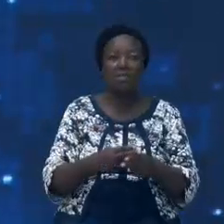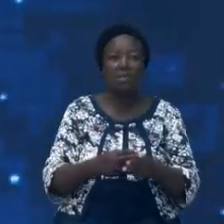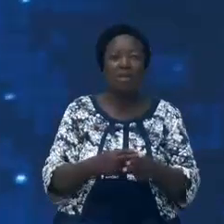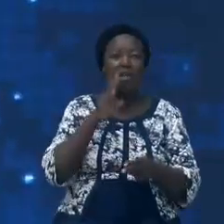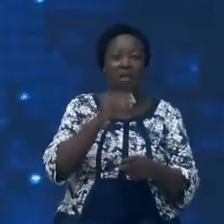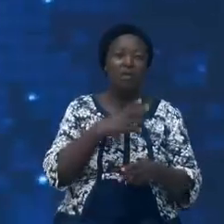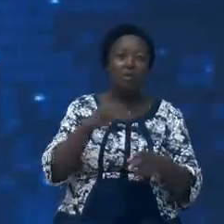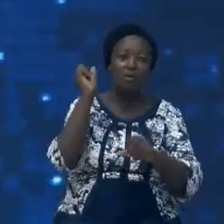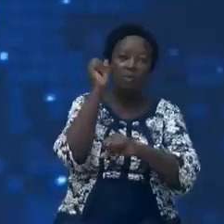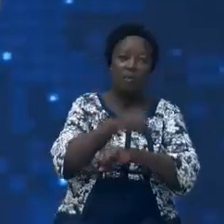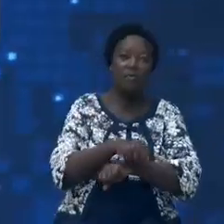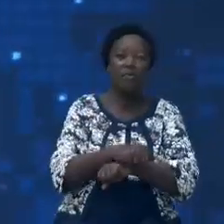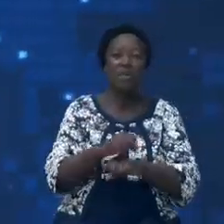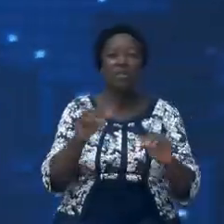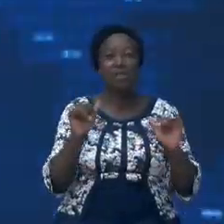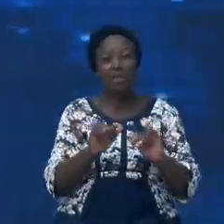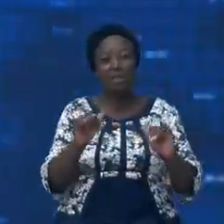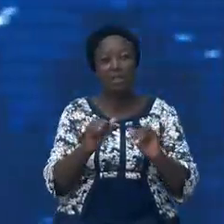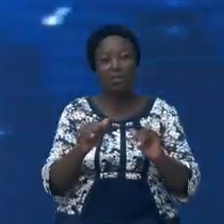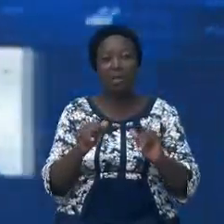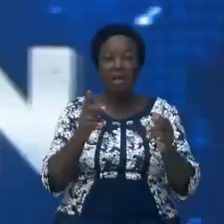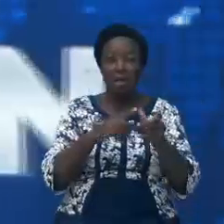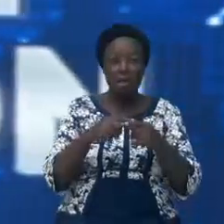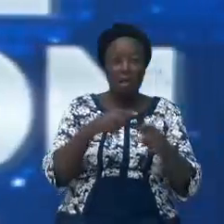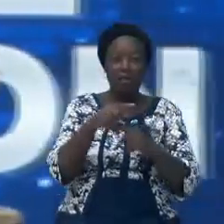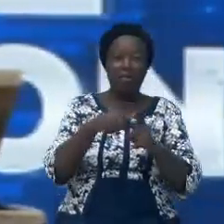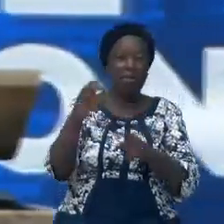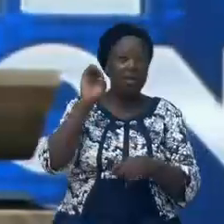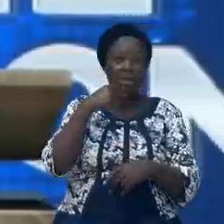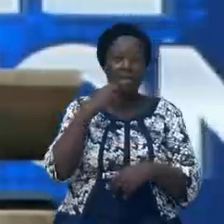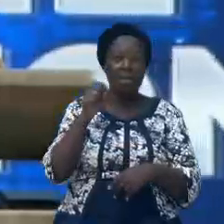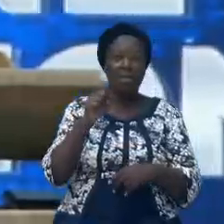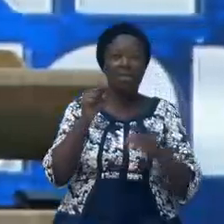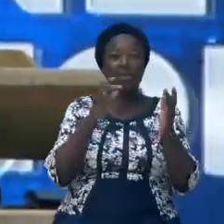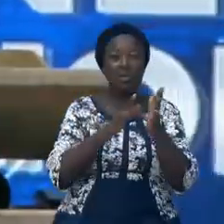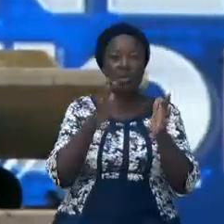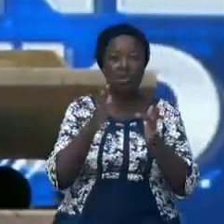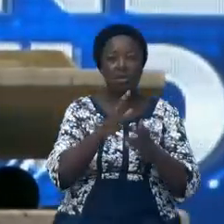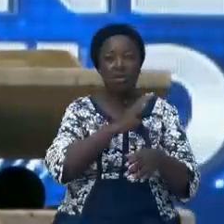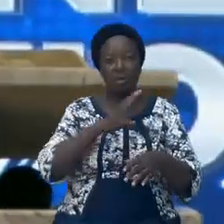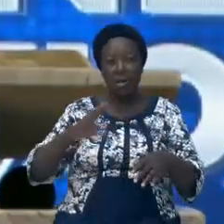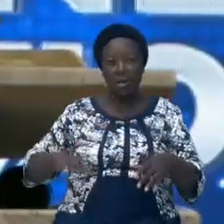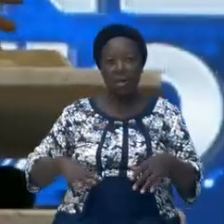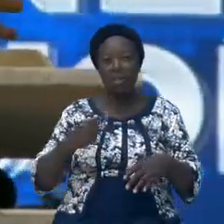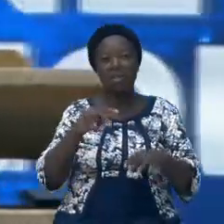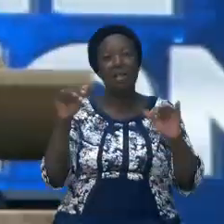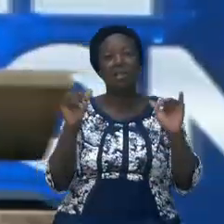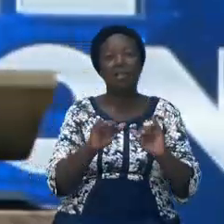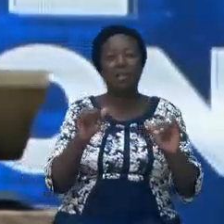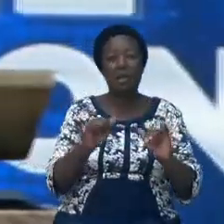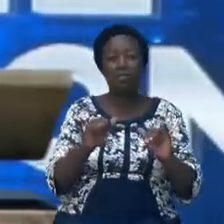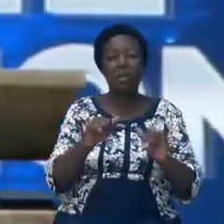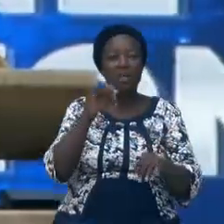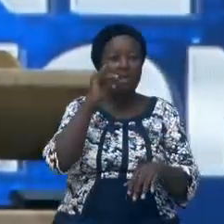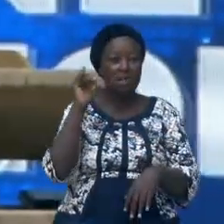the possibilities of his name, they remain the same. And when it says,